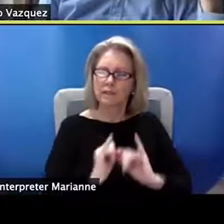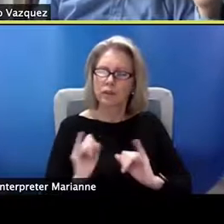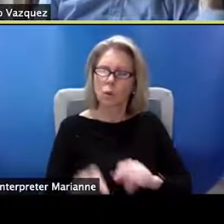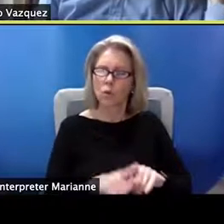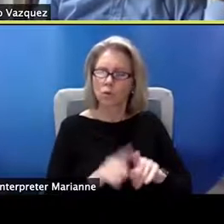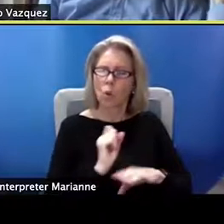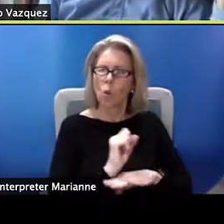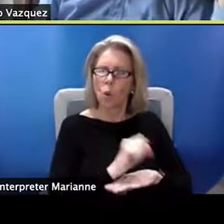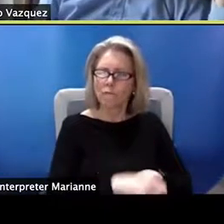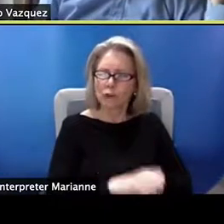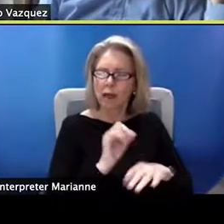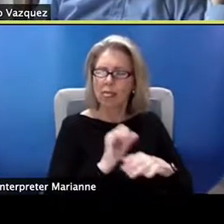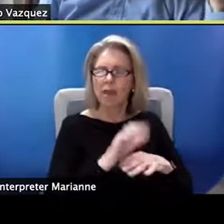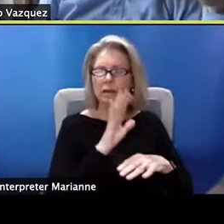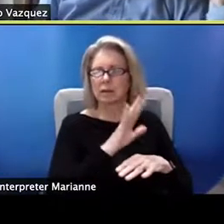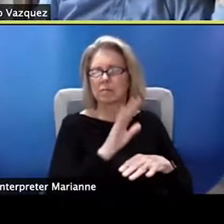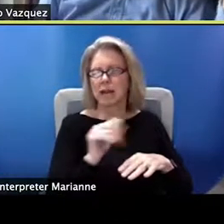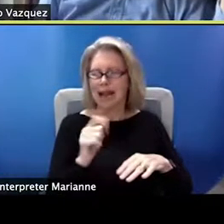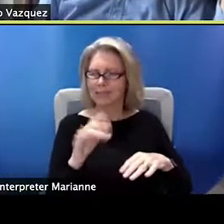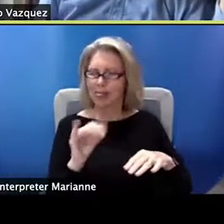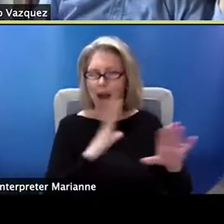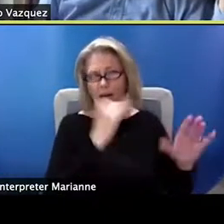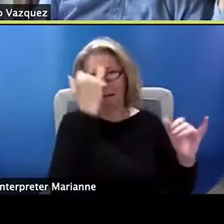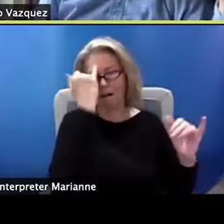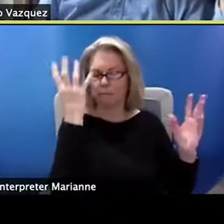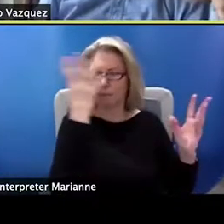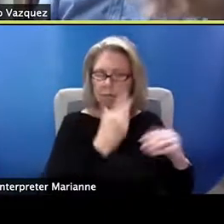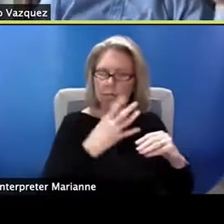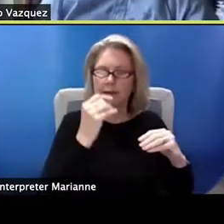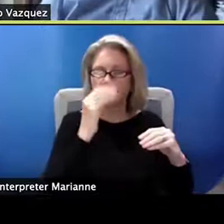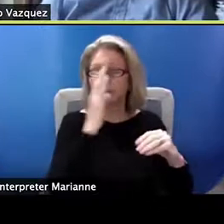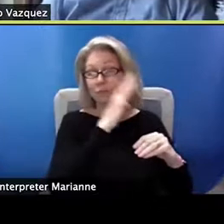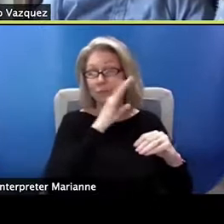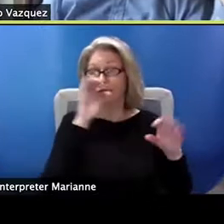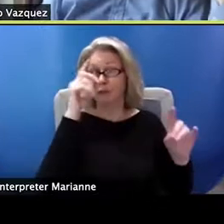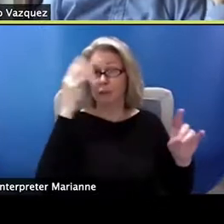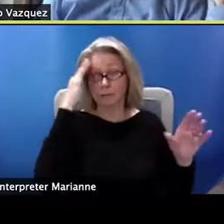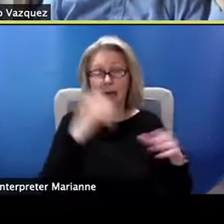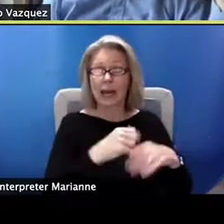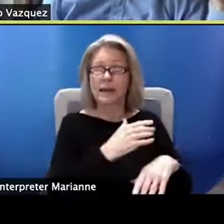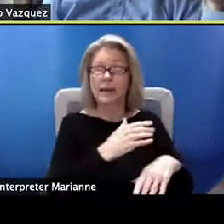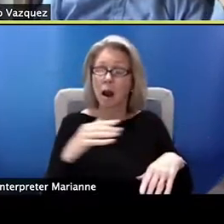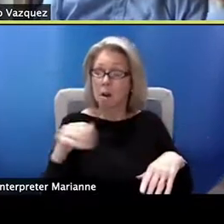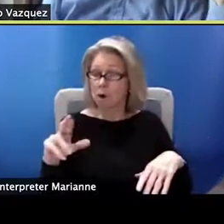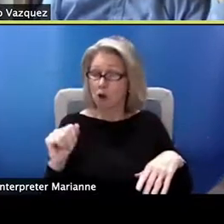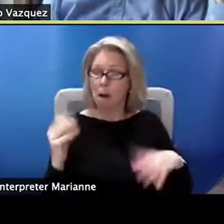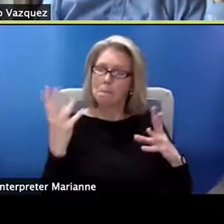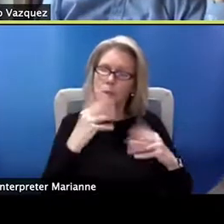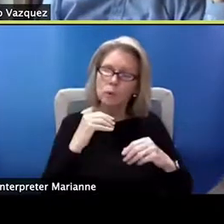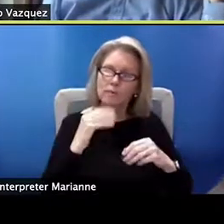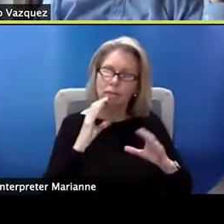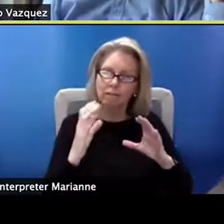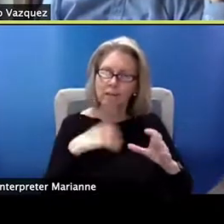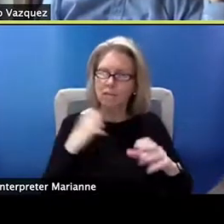its epistemology and its aesthetics. So Maria, for example, in a beautiful conversation she had through the years with